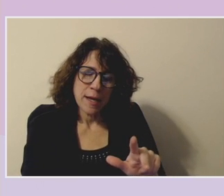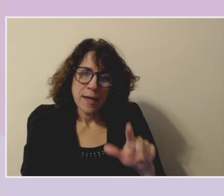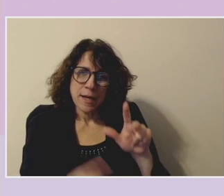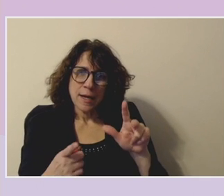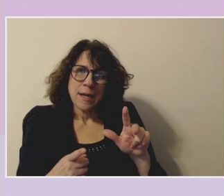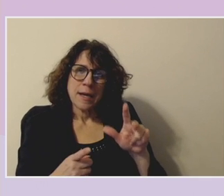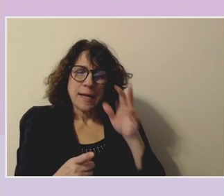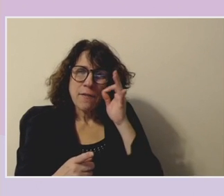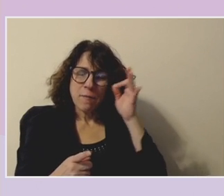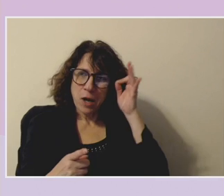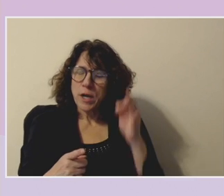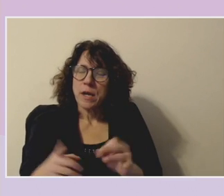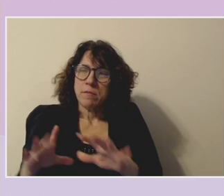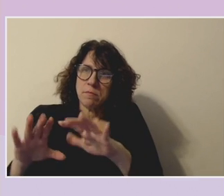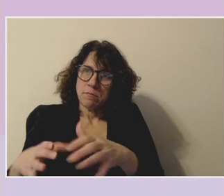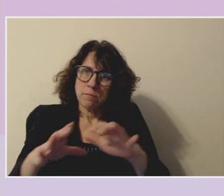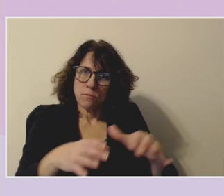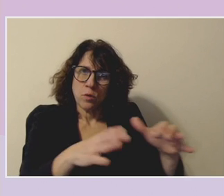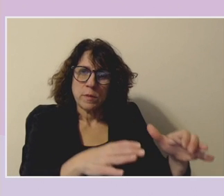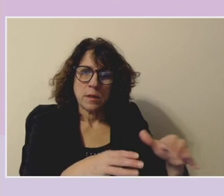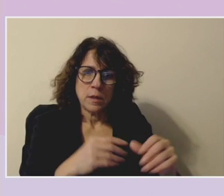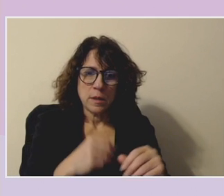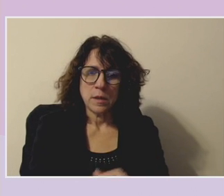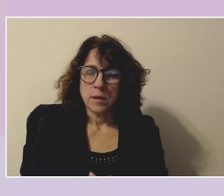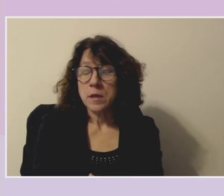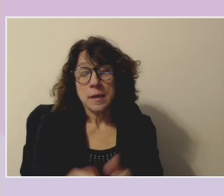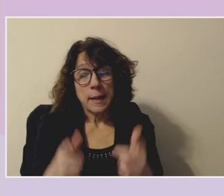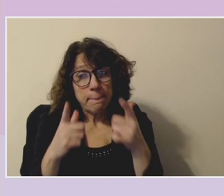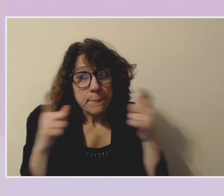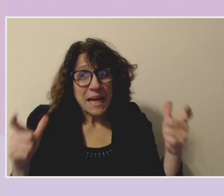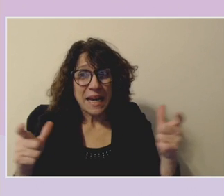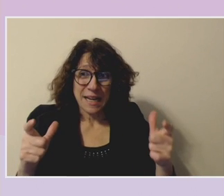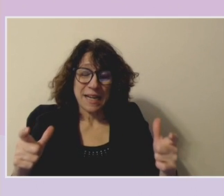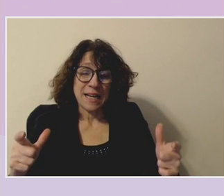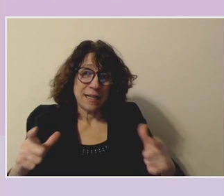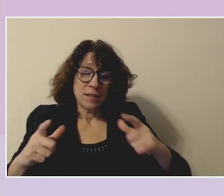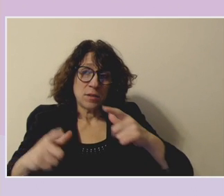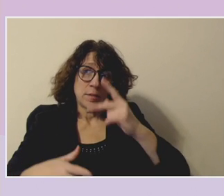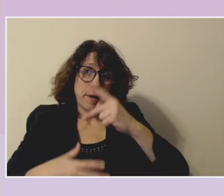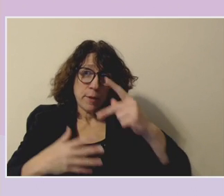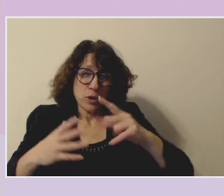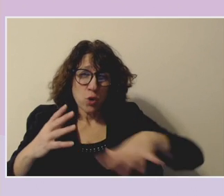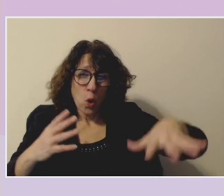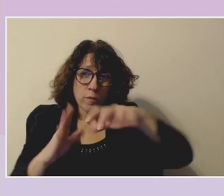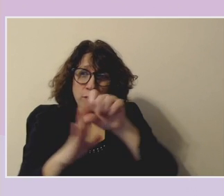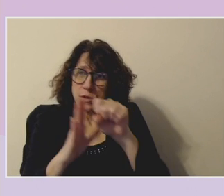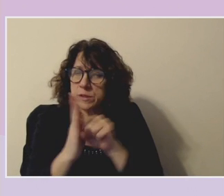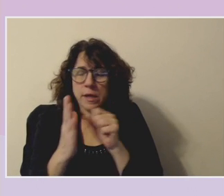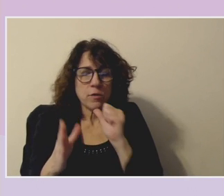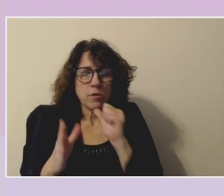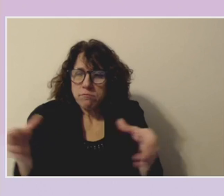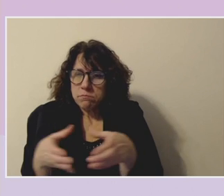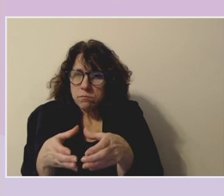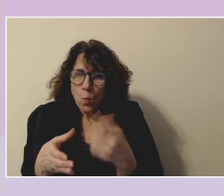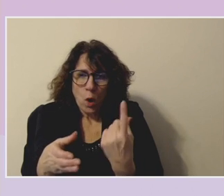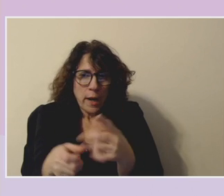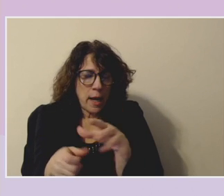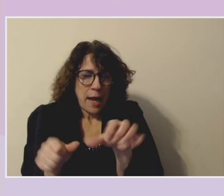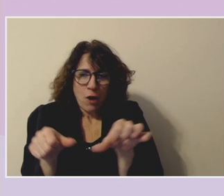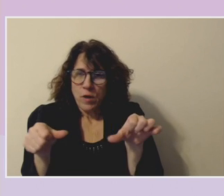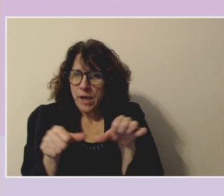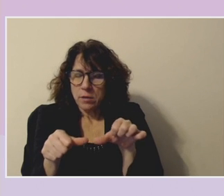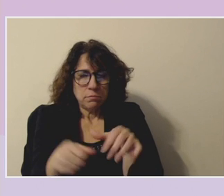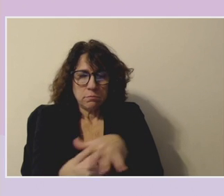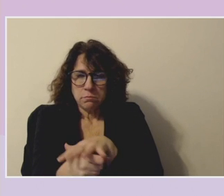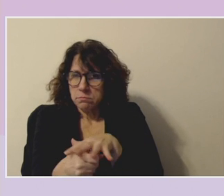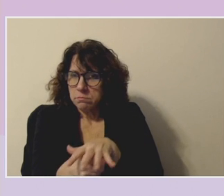pueblos. So a vast population across the state. They're not all clustered in one area. So many of